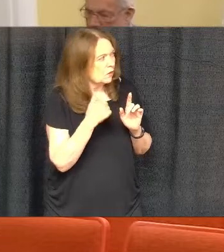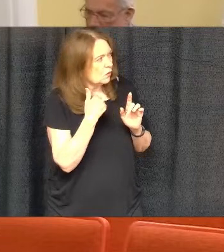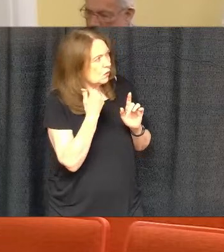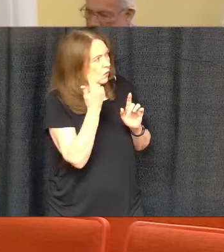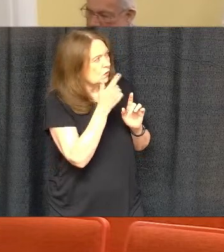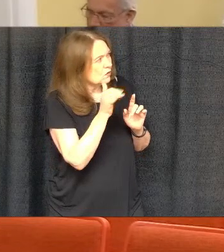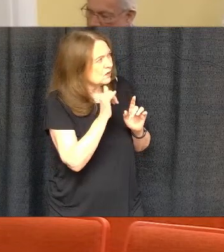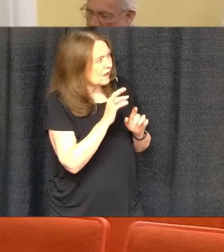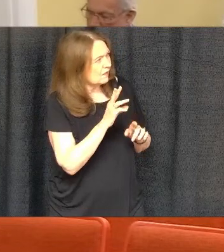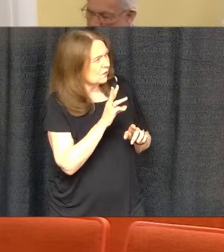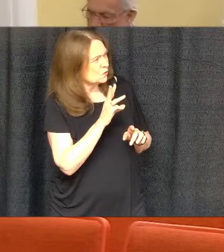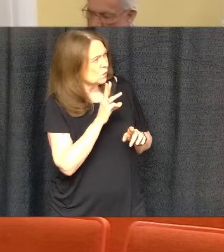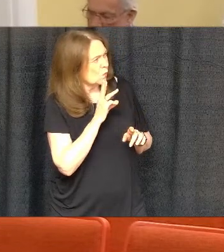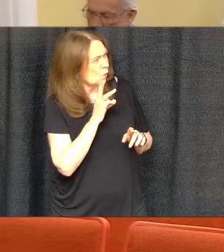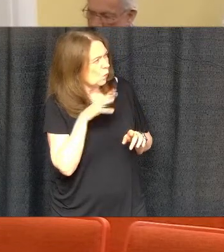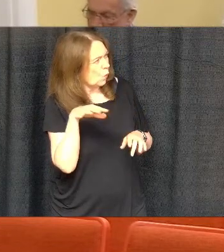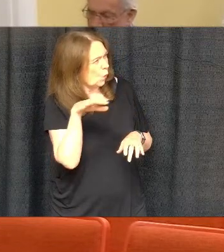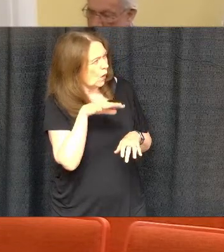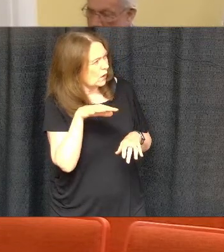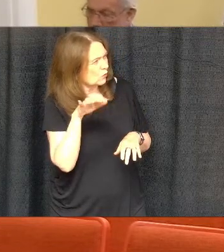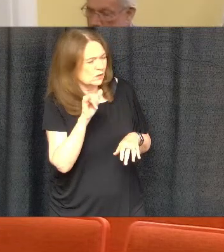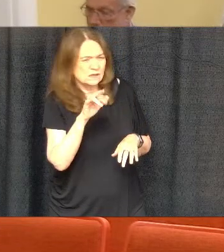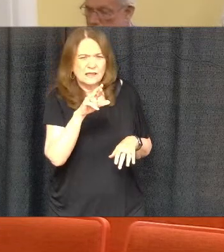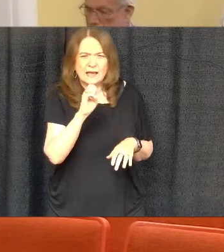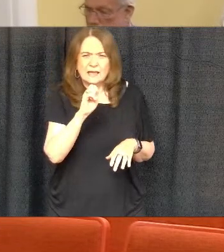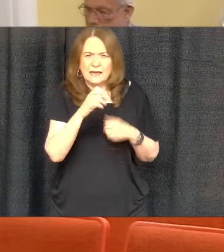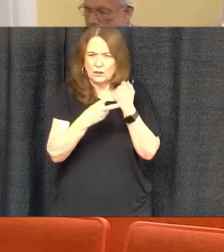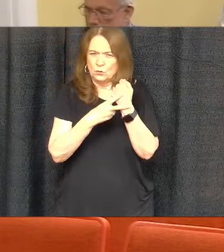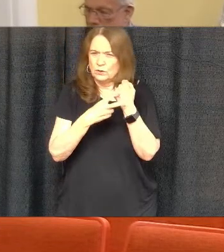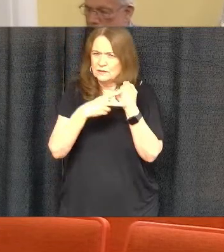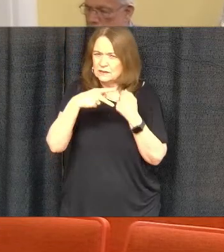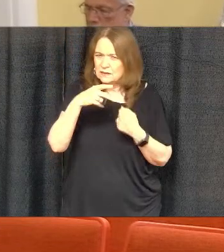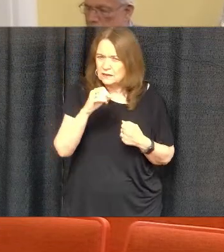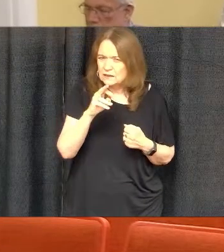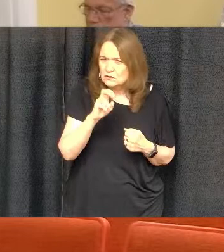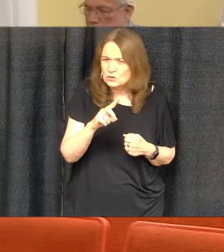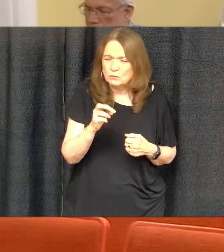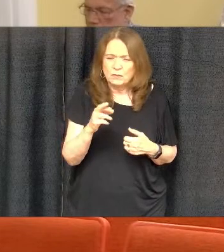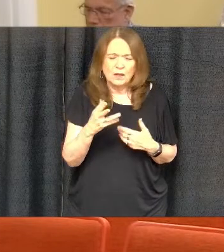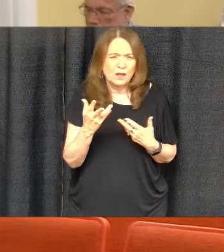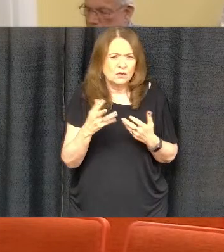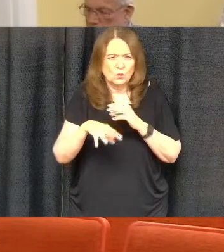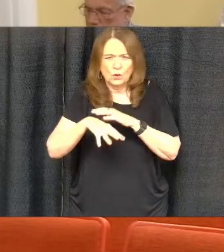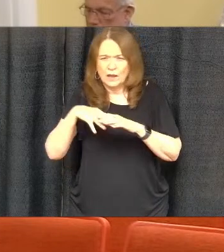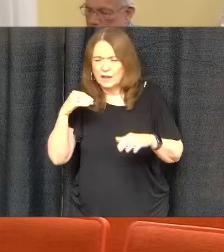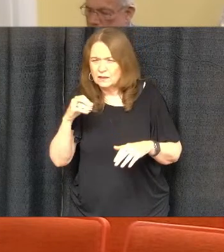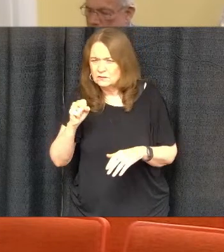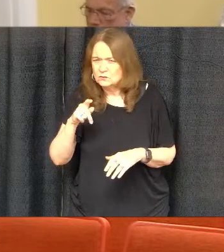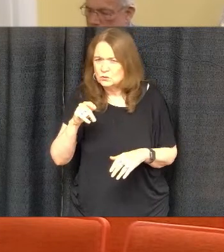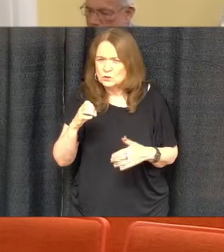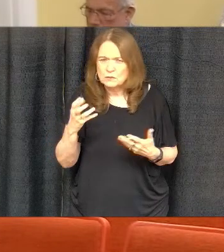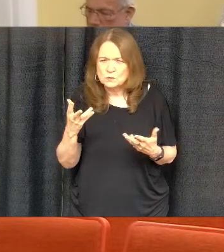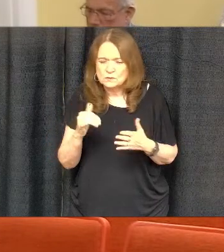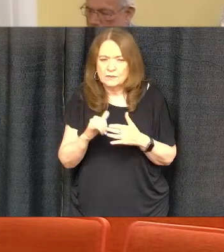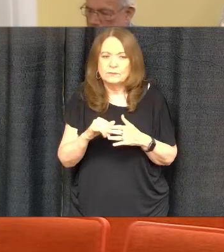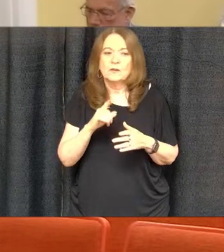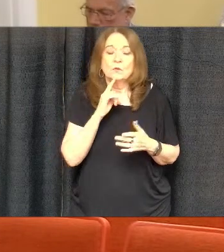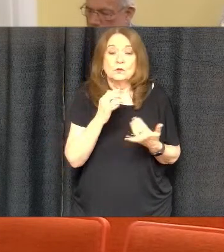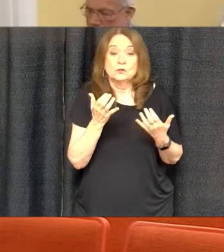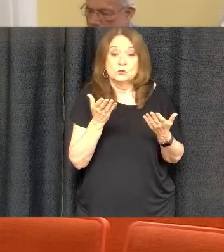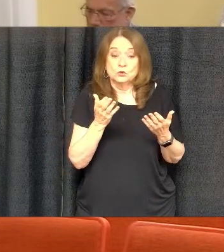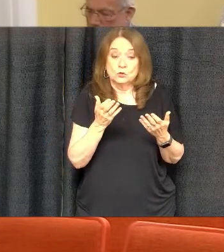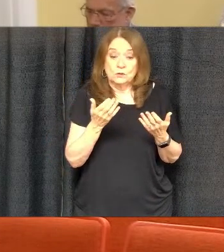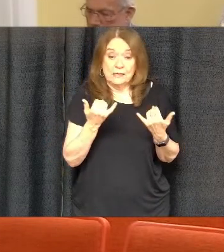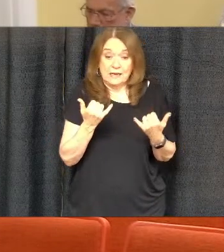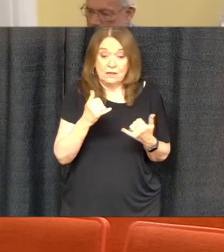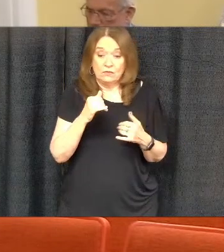there's water. Is that like a retention pond, or is that like some type of outdoor space? What's going on there? There's currently a low area